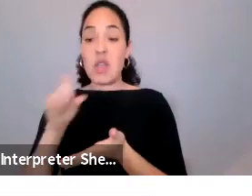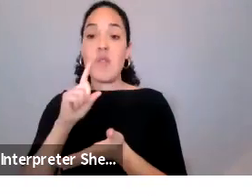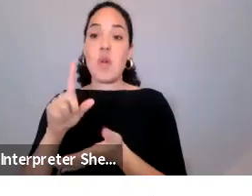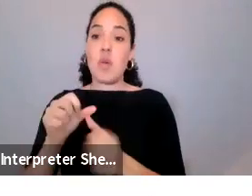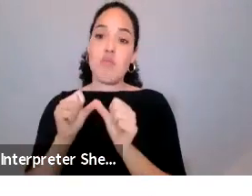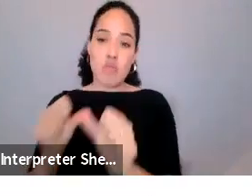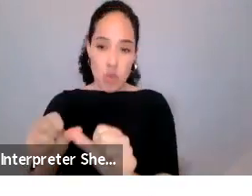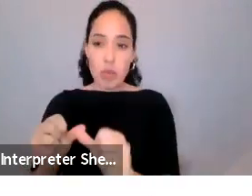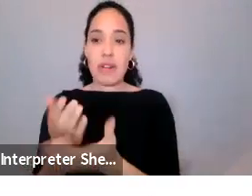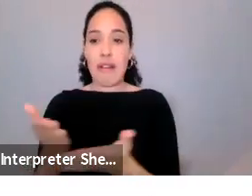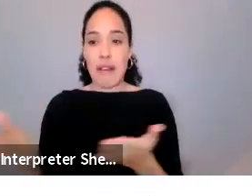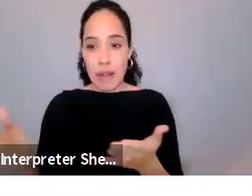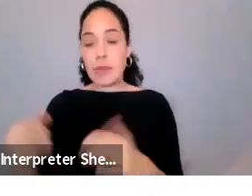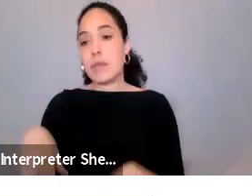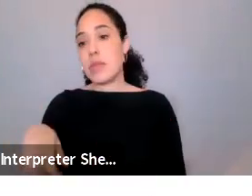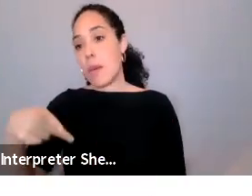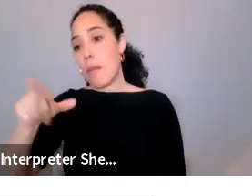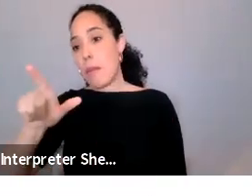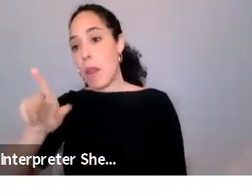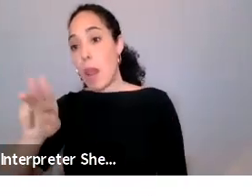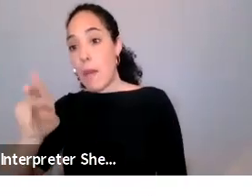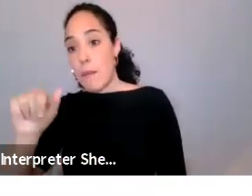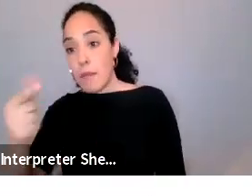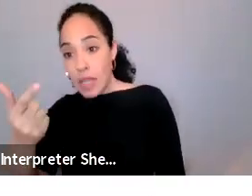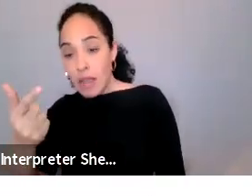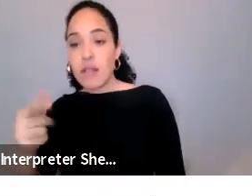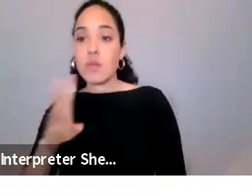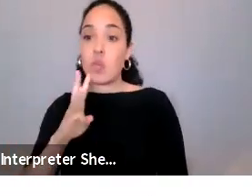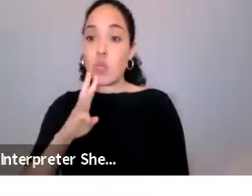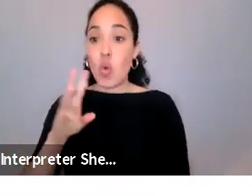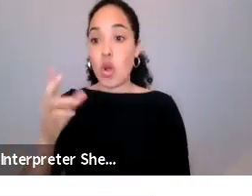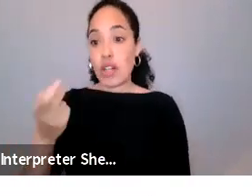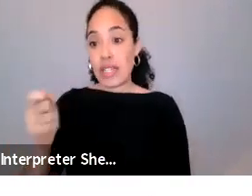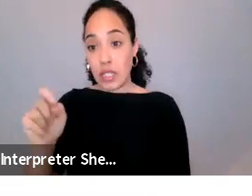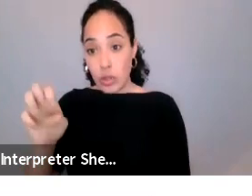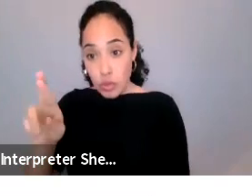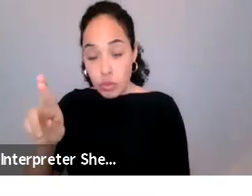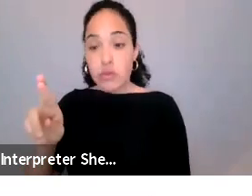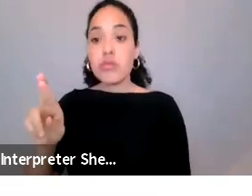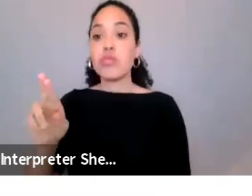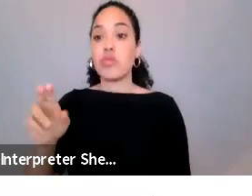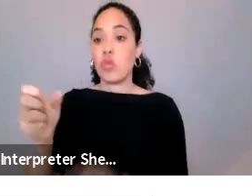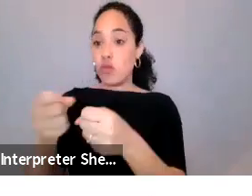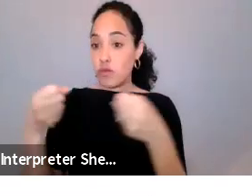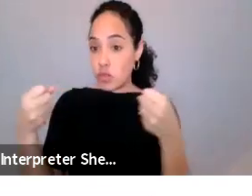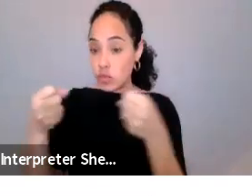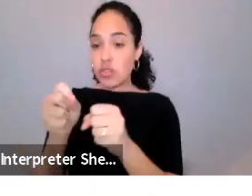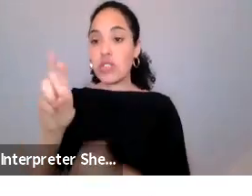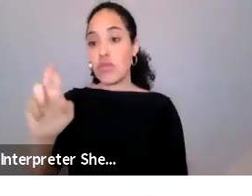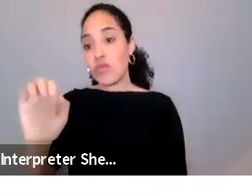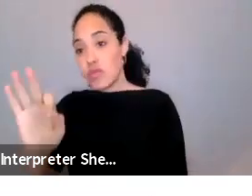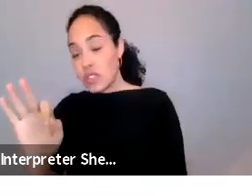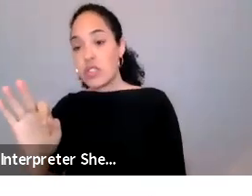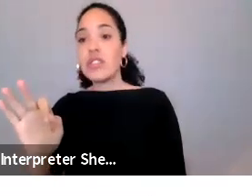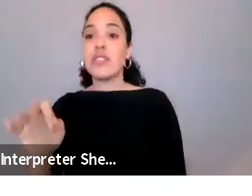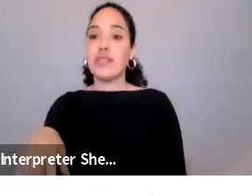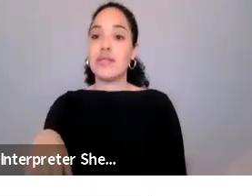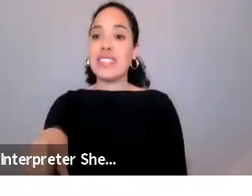systems, HVAC systems, water heaters, refrigerators, stoves, built-in dishwashers,